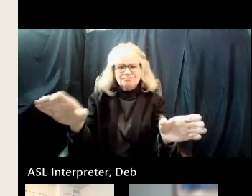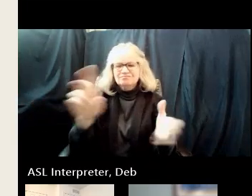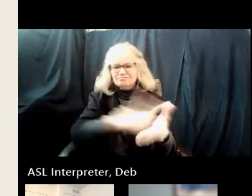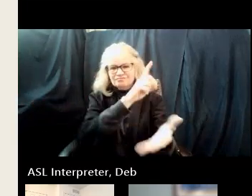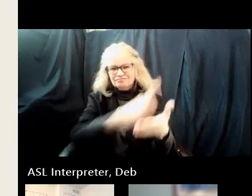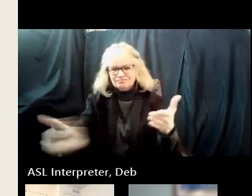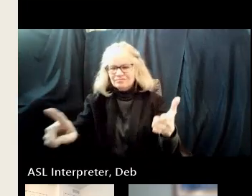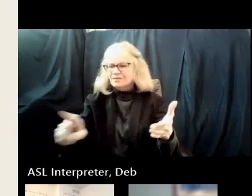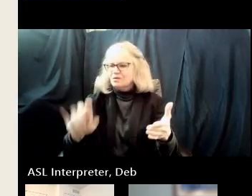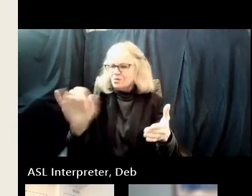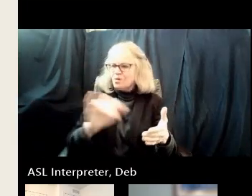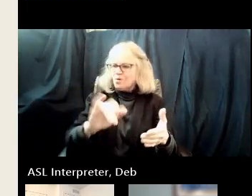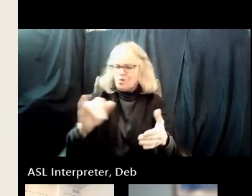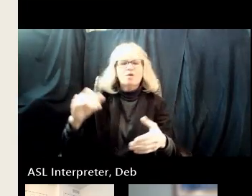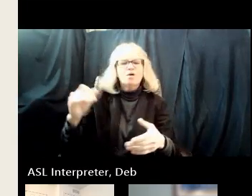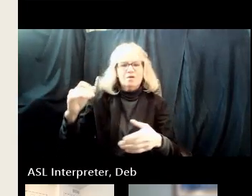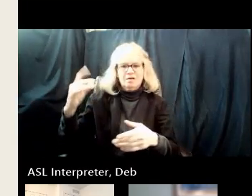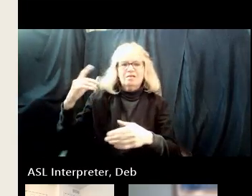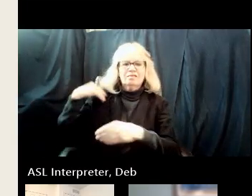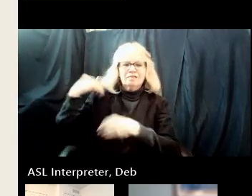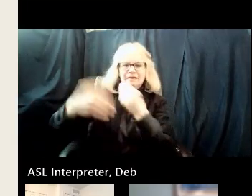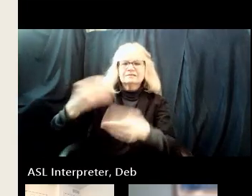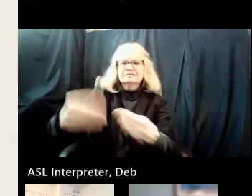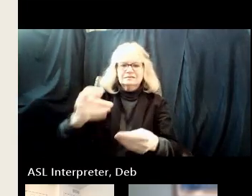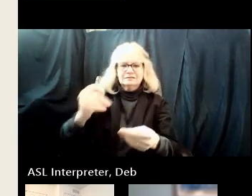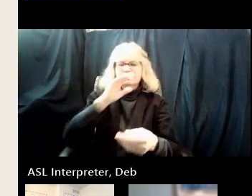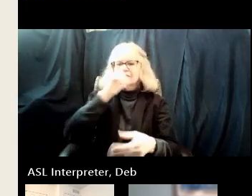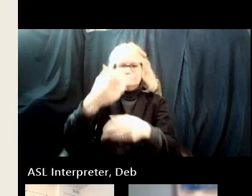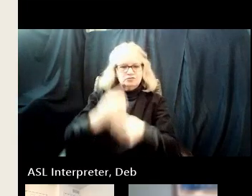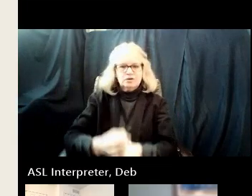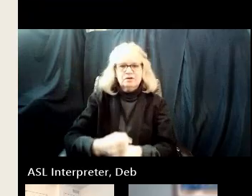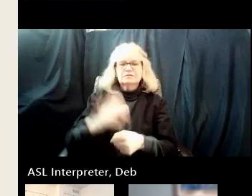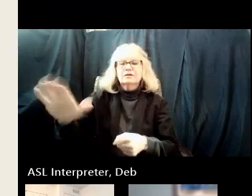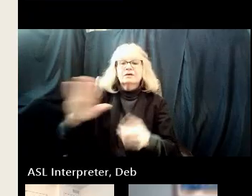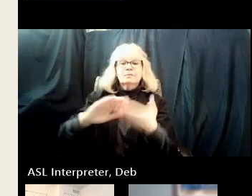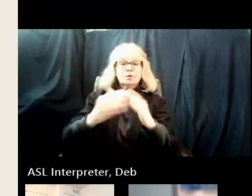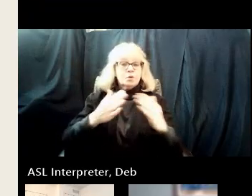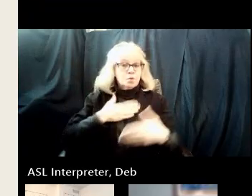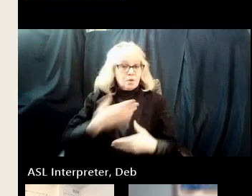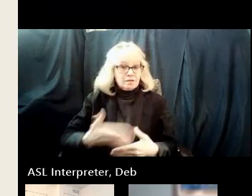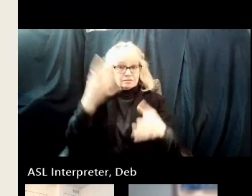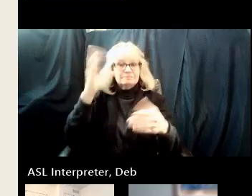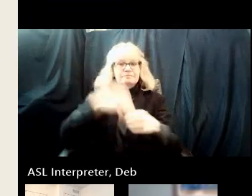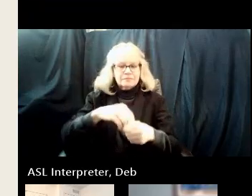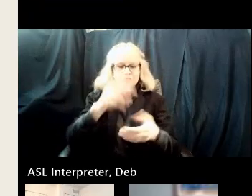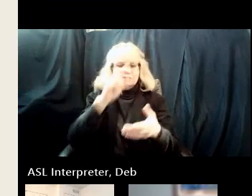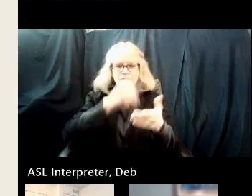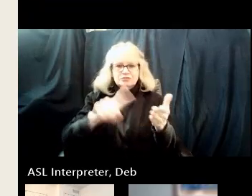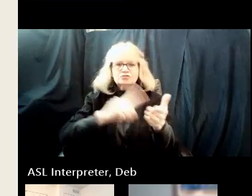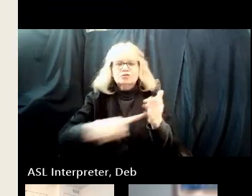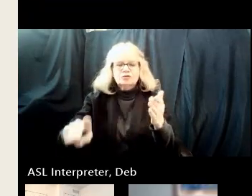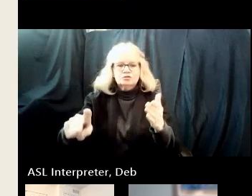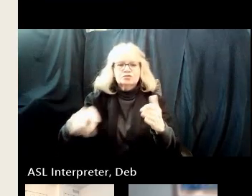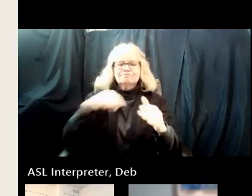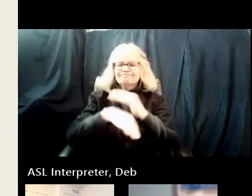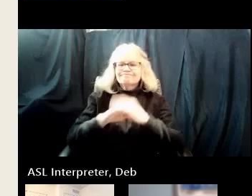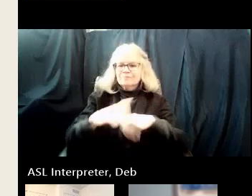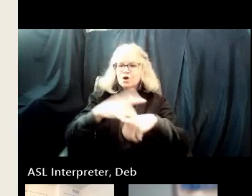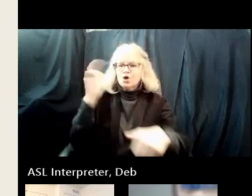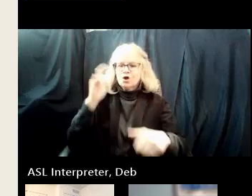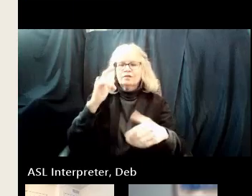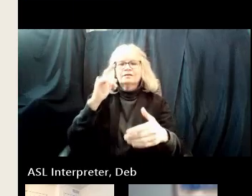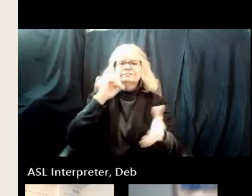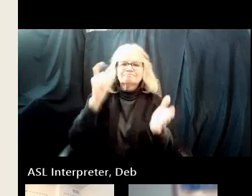that affect healthcare utilization, communities' willingness to participate in research, access to early detection and